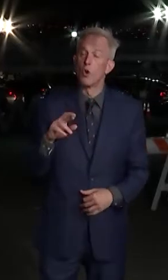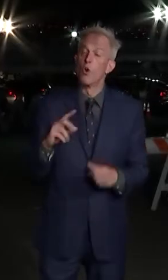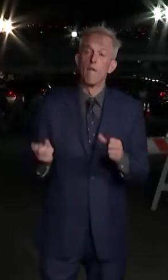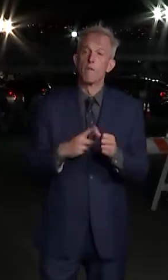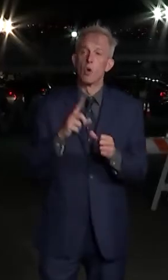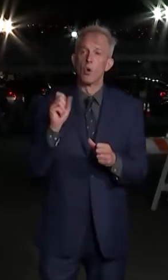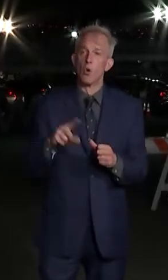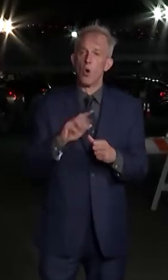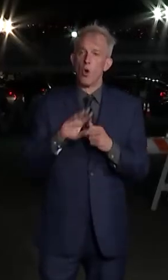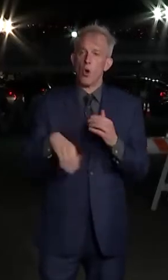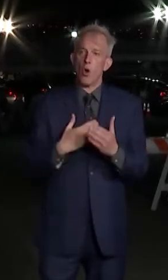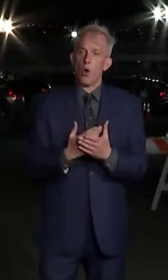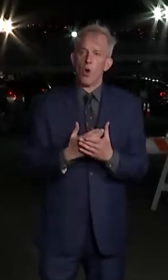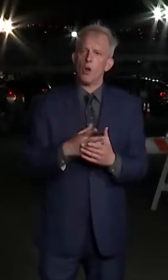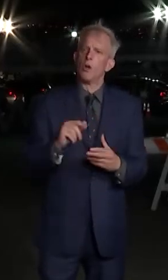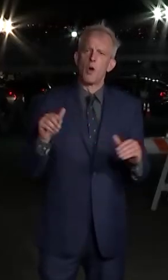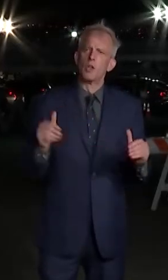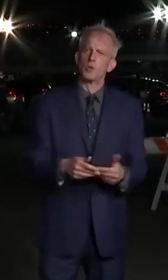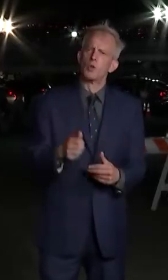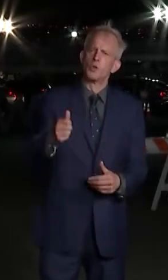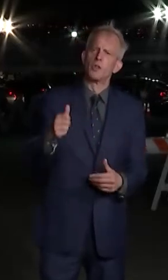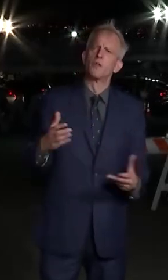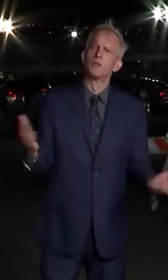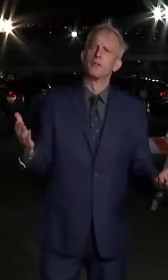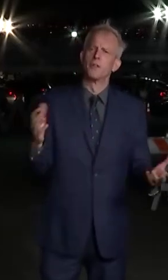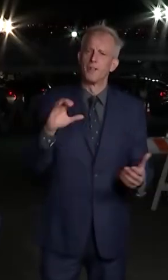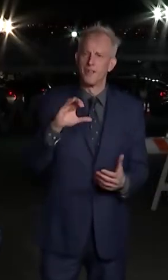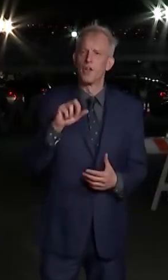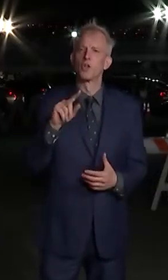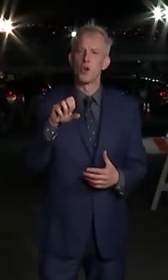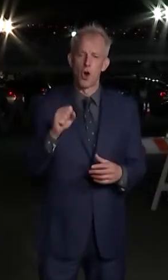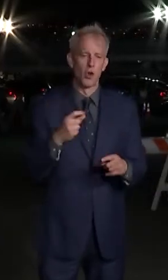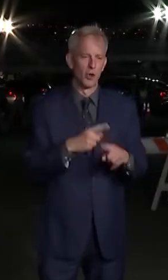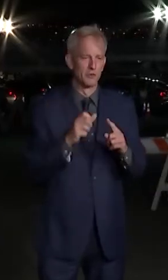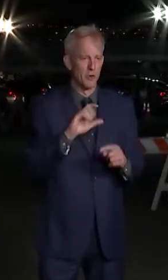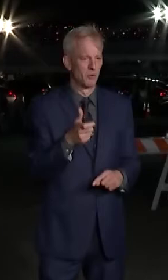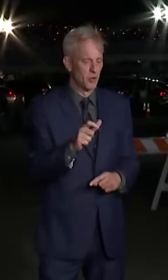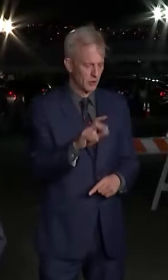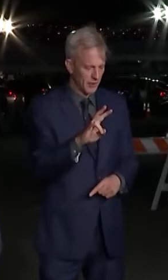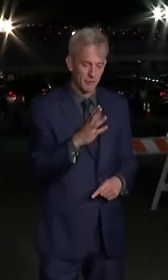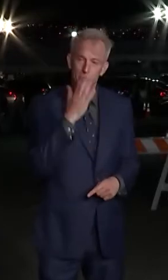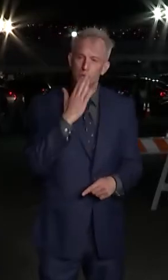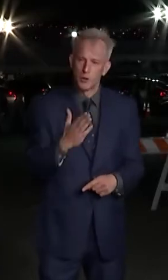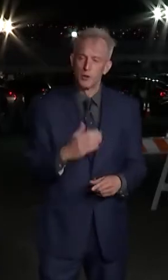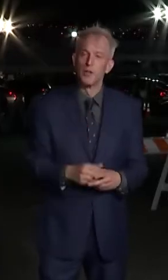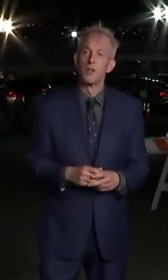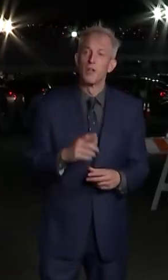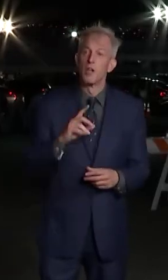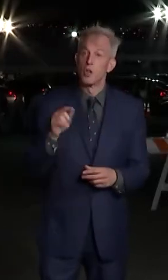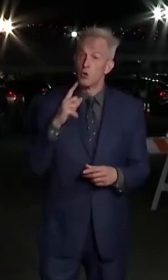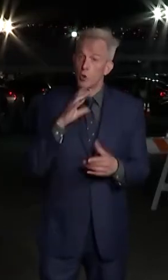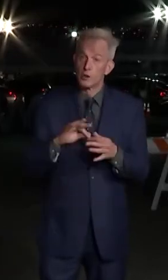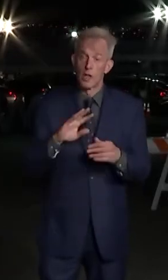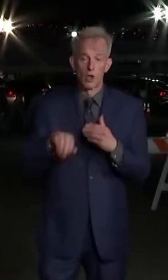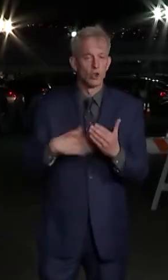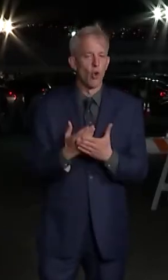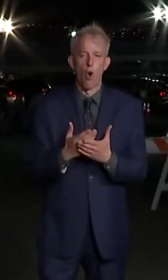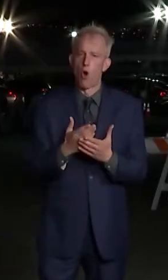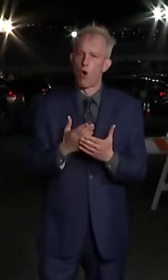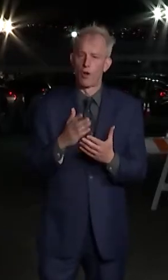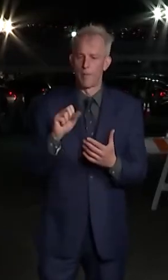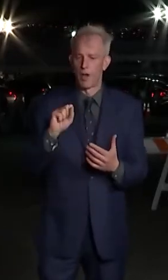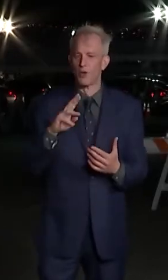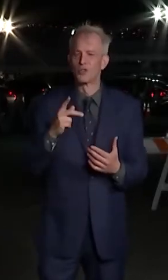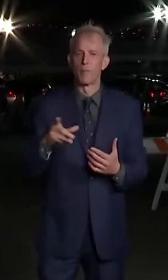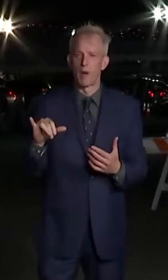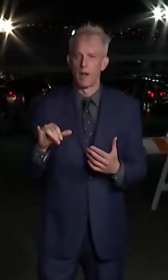said, it's all about supply. Introduce yourself. It's Carlos Granda. From Channel 7, Eyewitness News. Thank you, Mr. Mayor. As you said, it's all about supply. County officials say there are